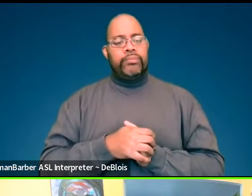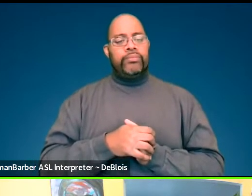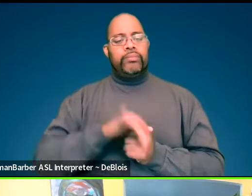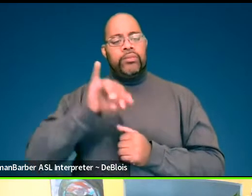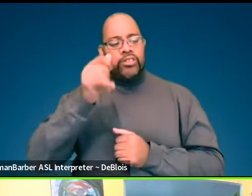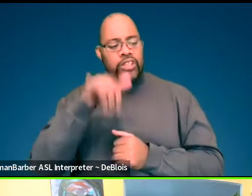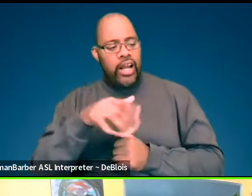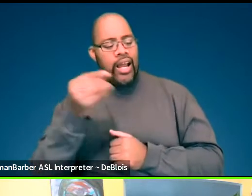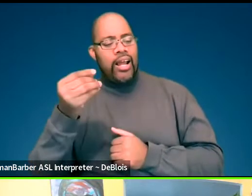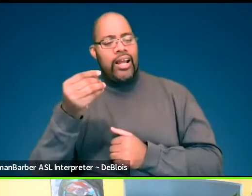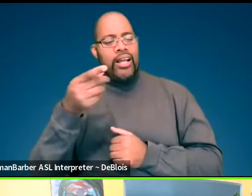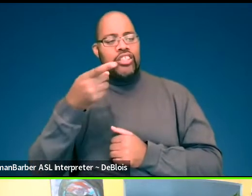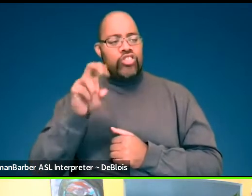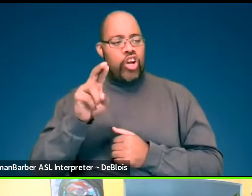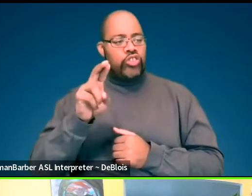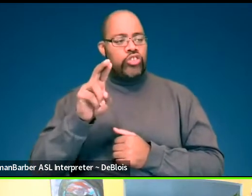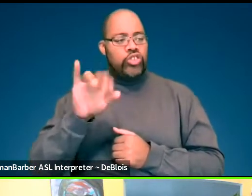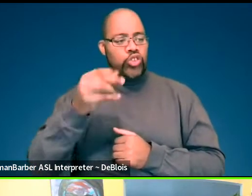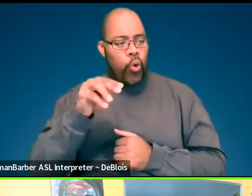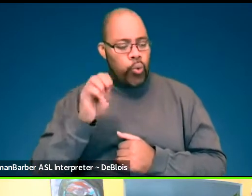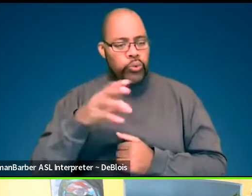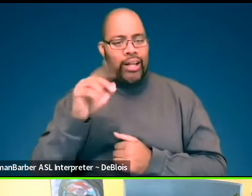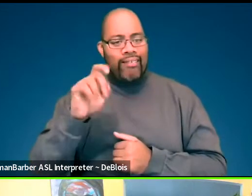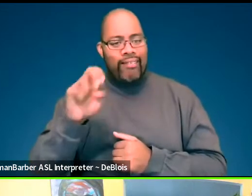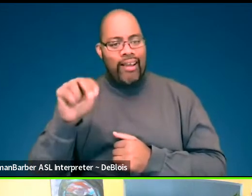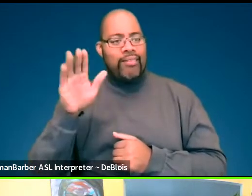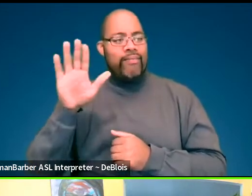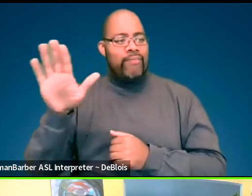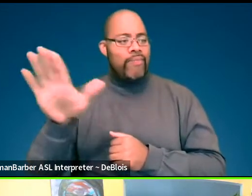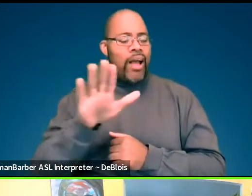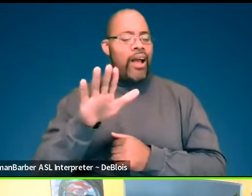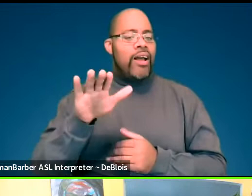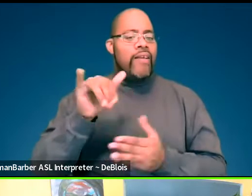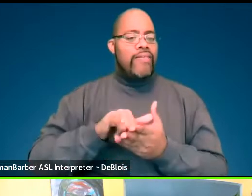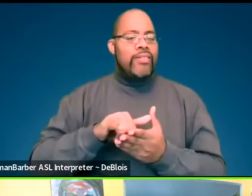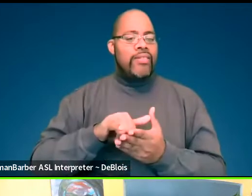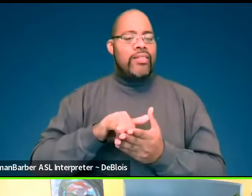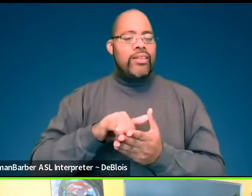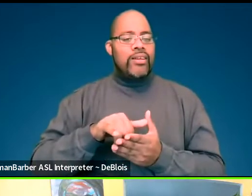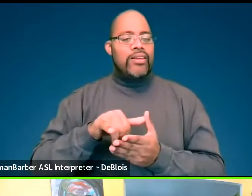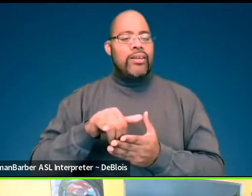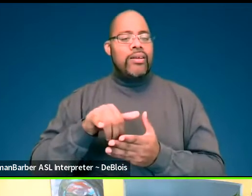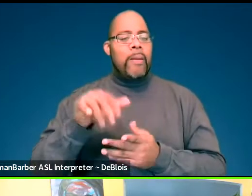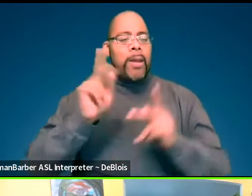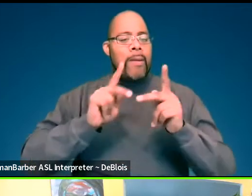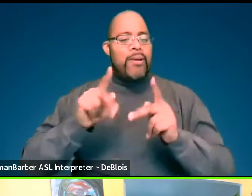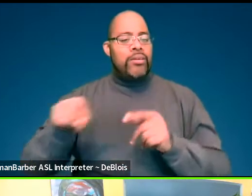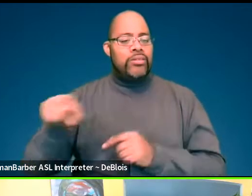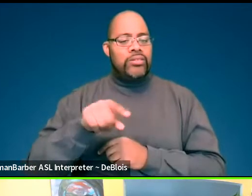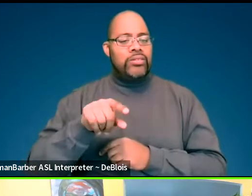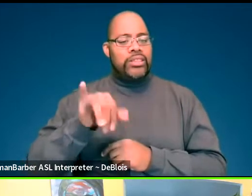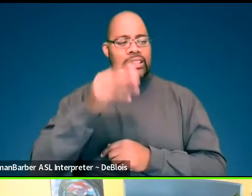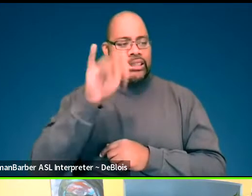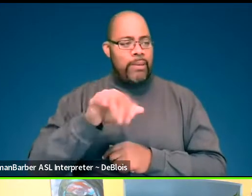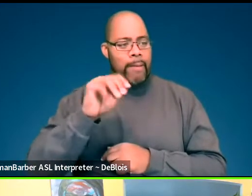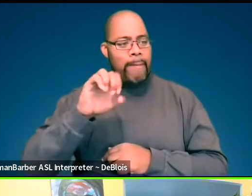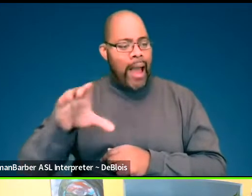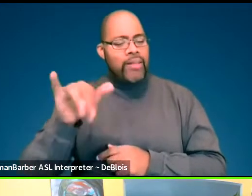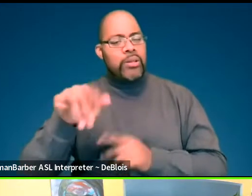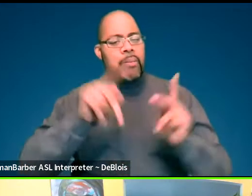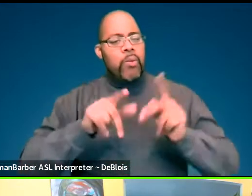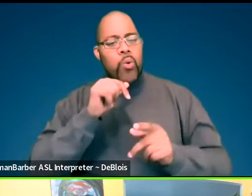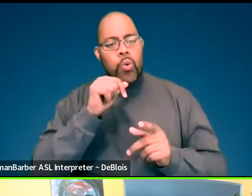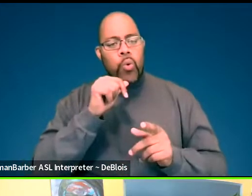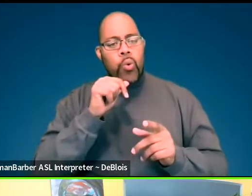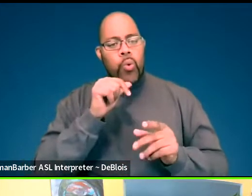Jay and Doc Jones and Ken is that Kamal Siddiqui, these are folks, Jimmy Mack, these are people who